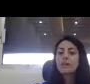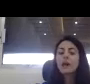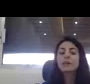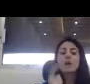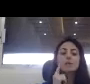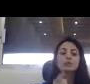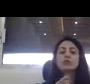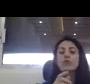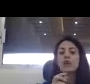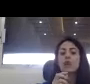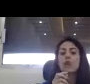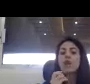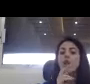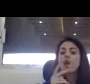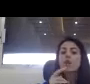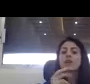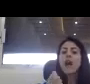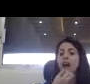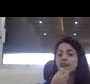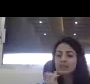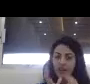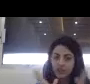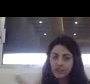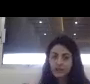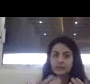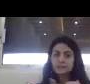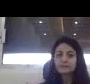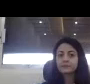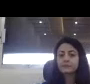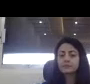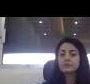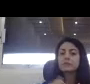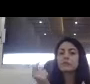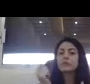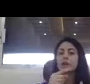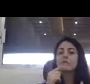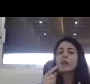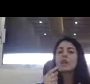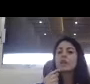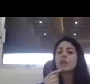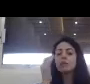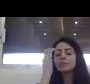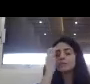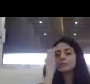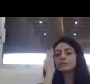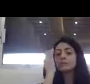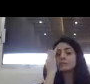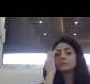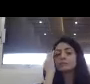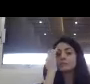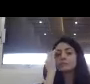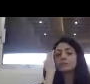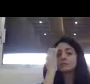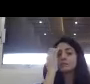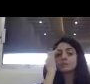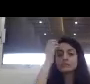Coverage delivered through general disability specific benefits. This is the very dark blue. And coverage